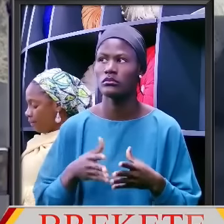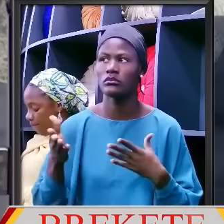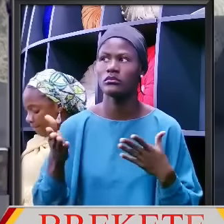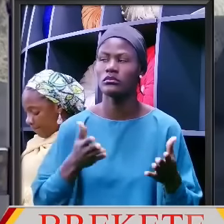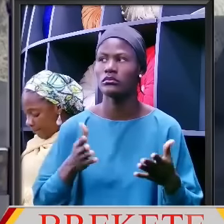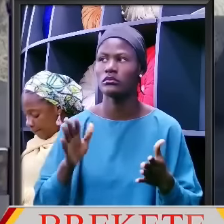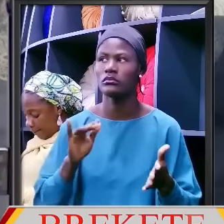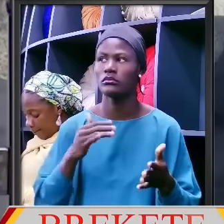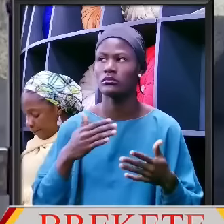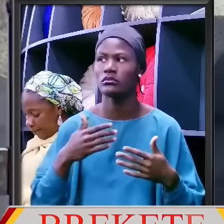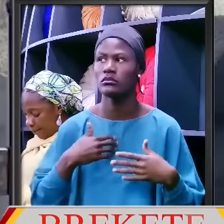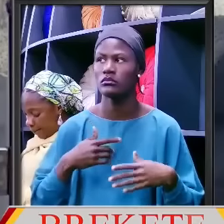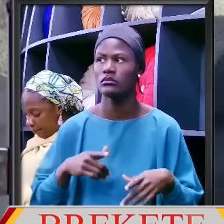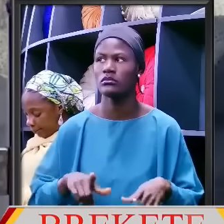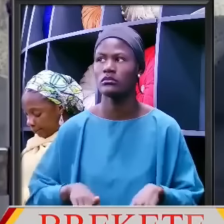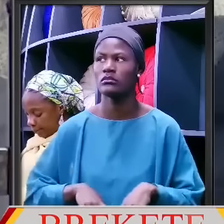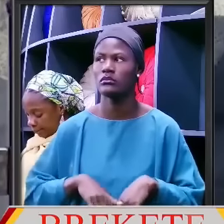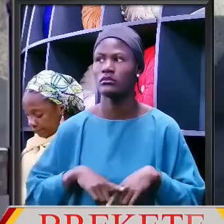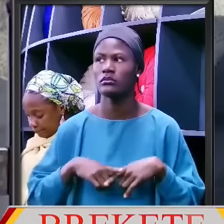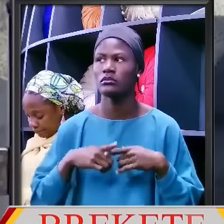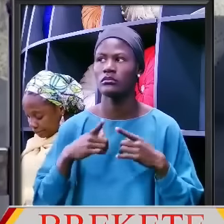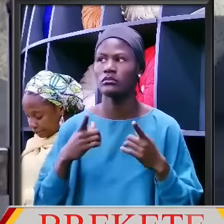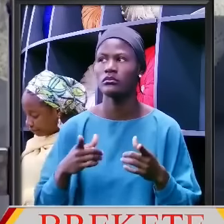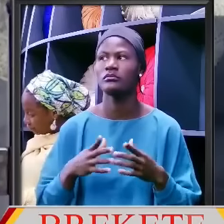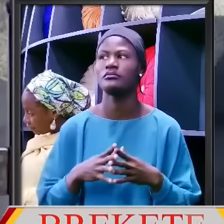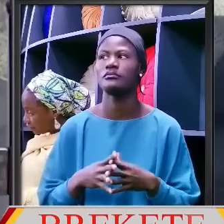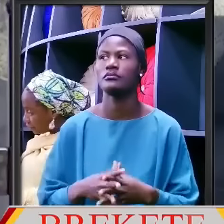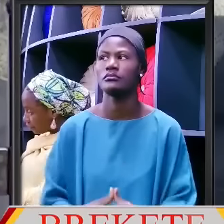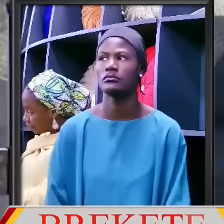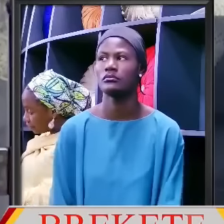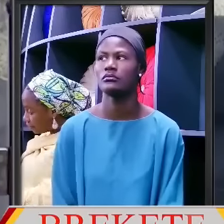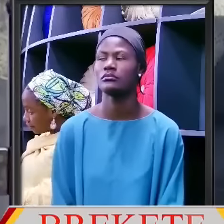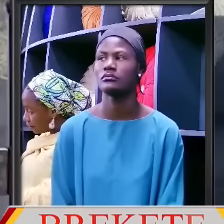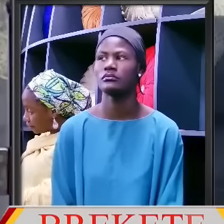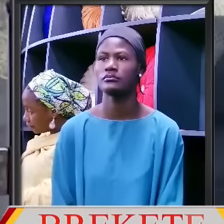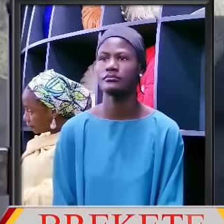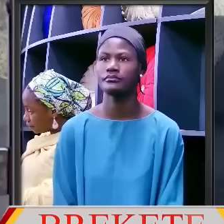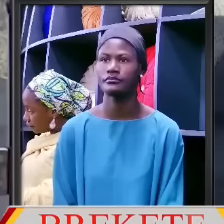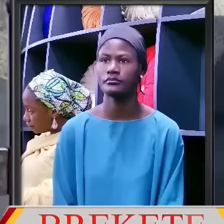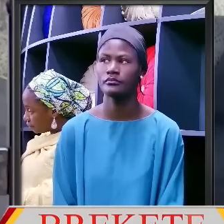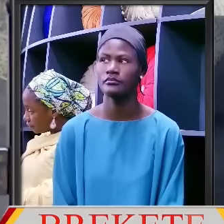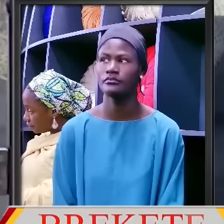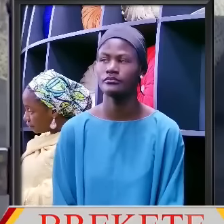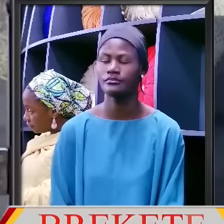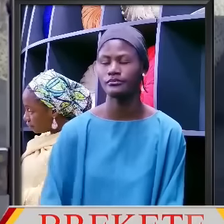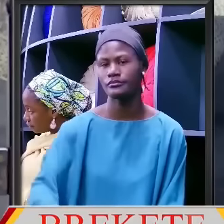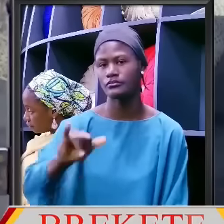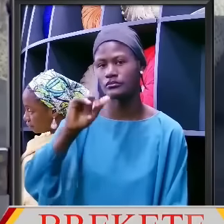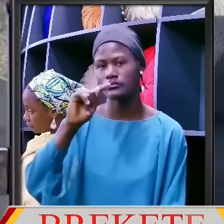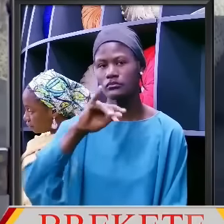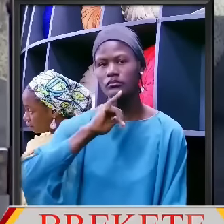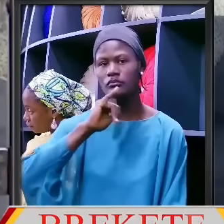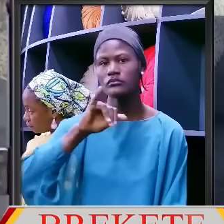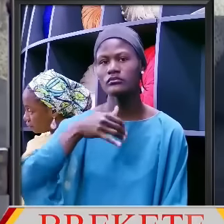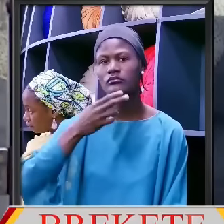life. I started from scratch again. So it is just